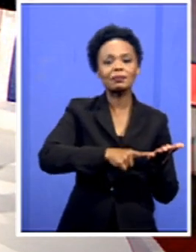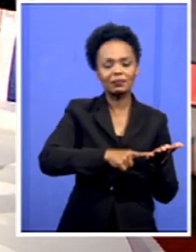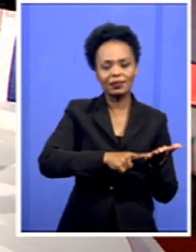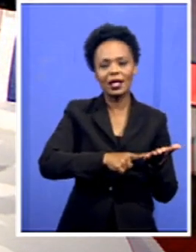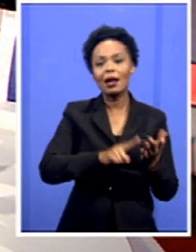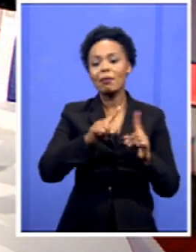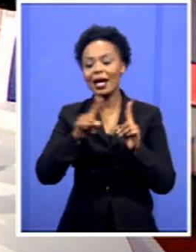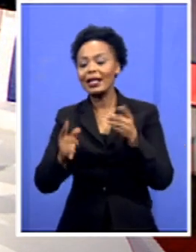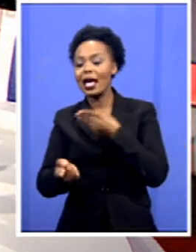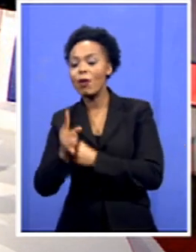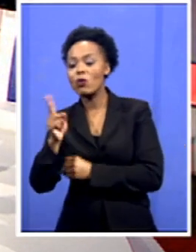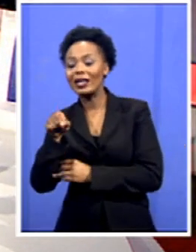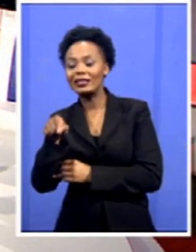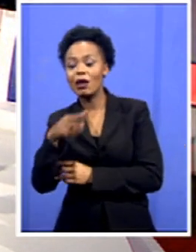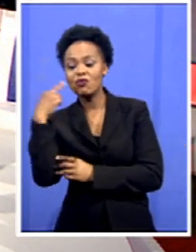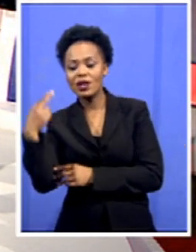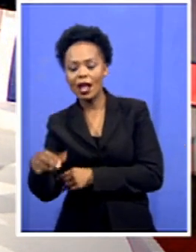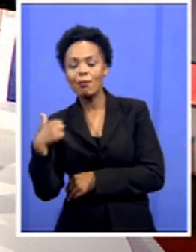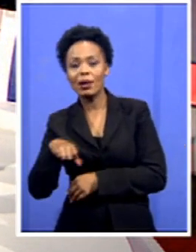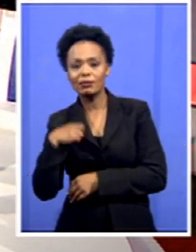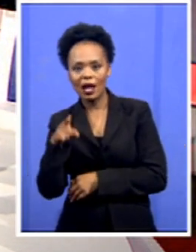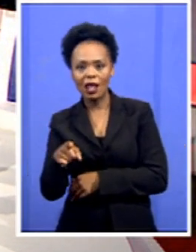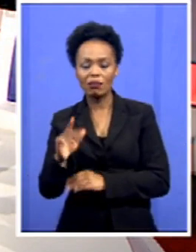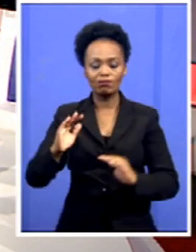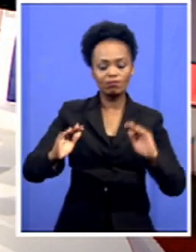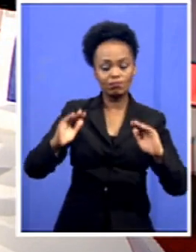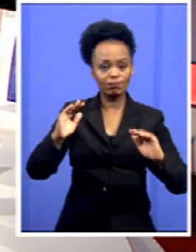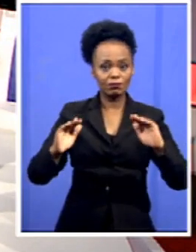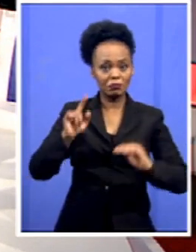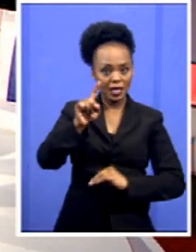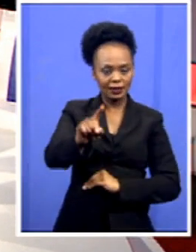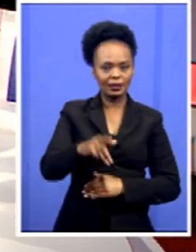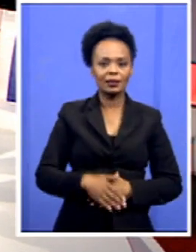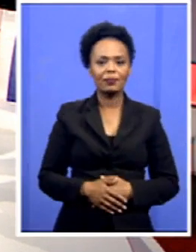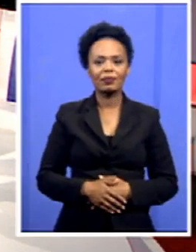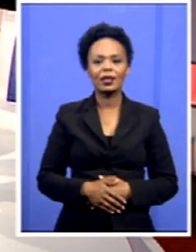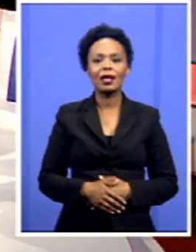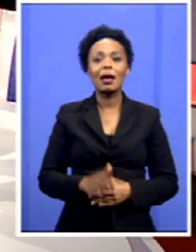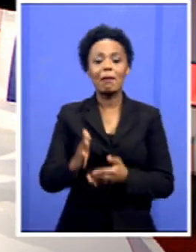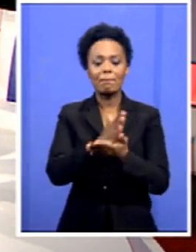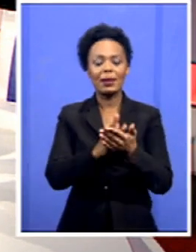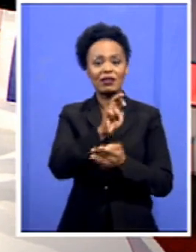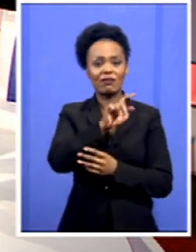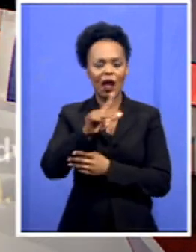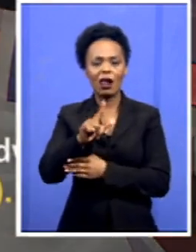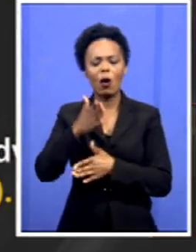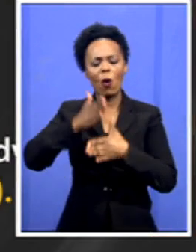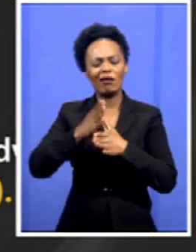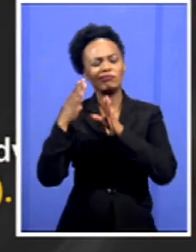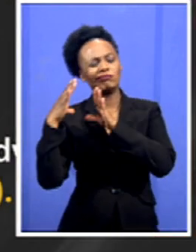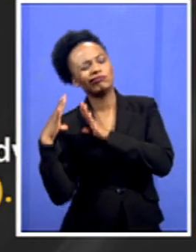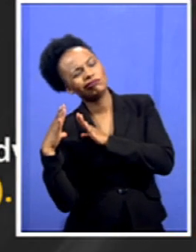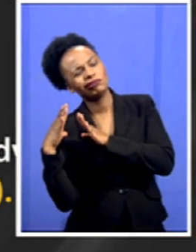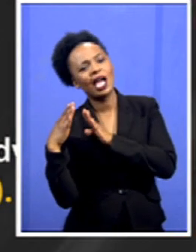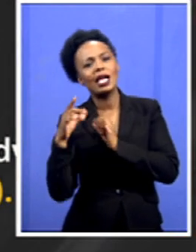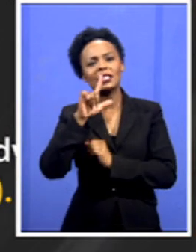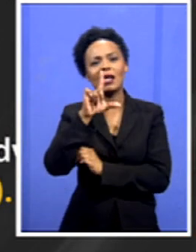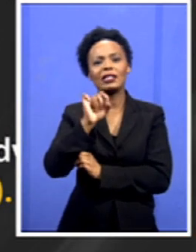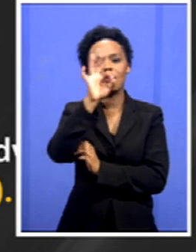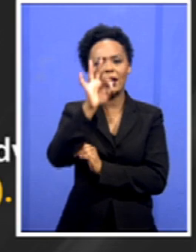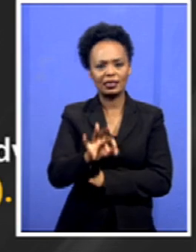the municipality. So Midva, for instance, has a very big workforce. 70% of